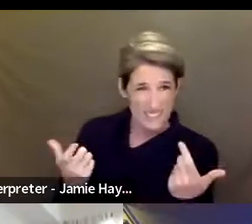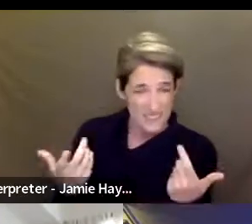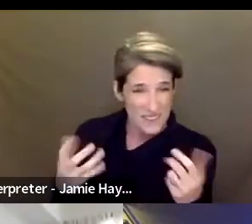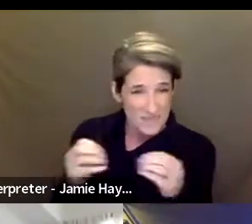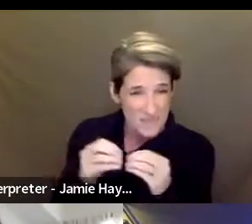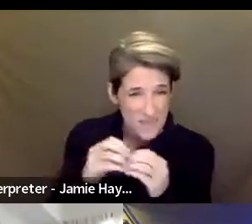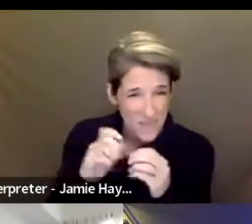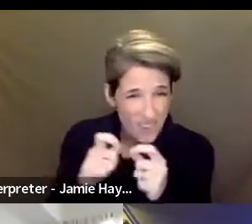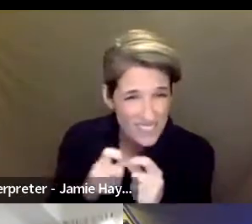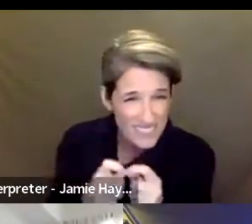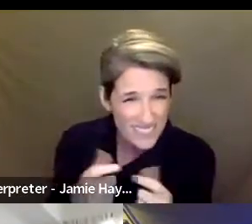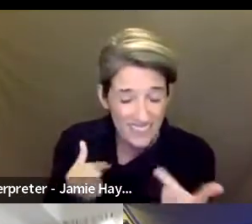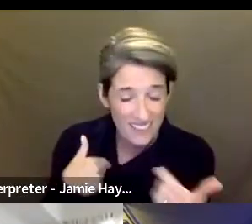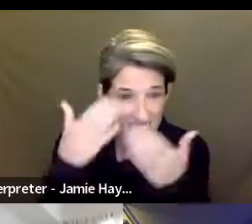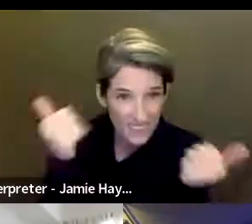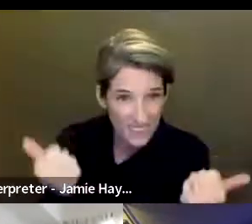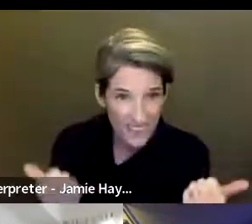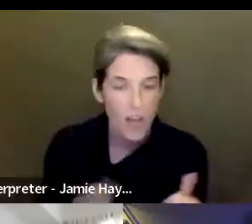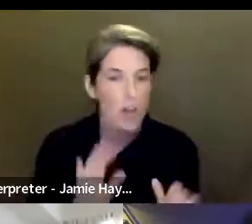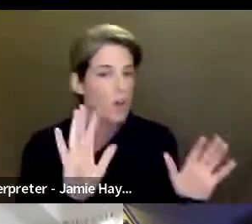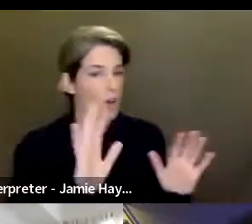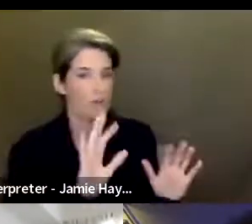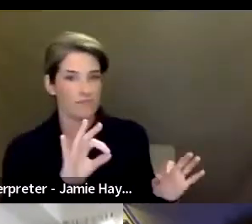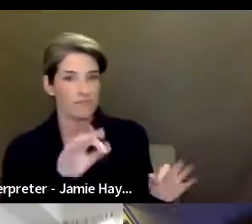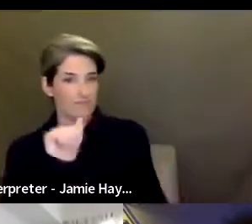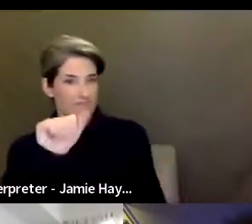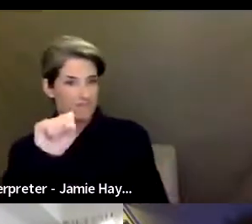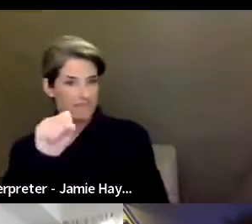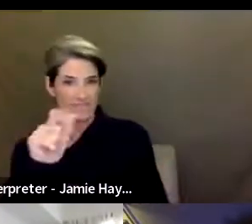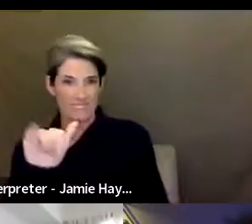We'll get to the nitty-gritty in a sec, but thank you, that was perfect.